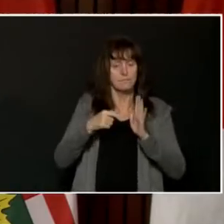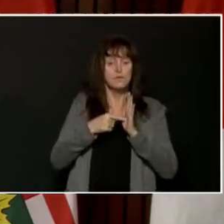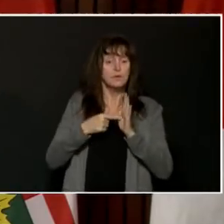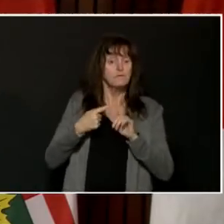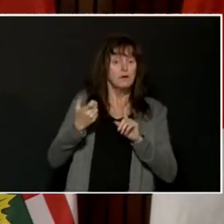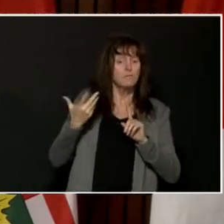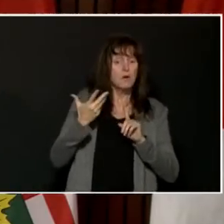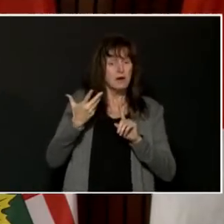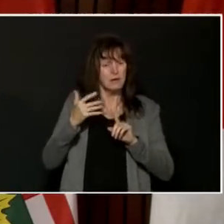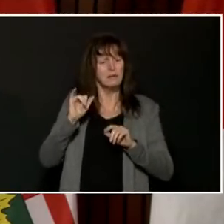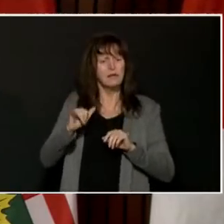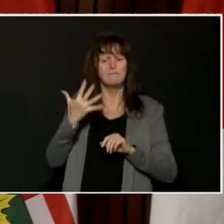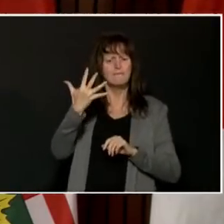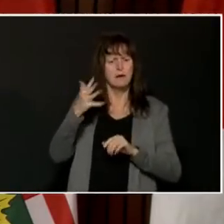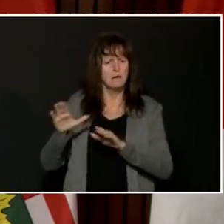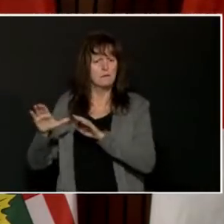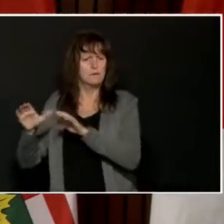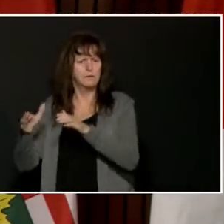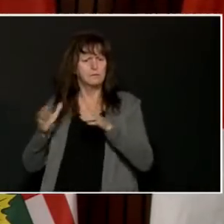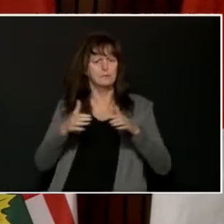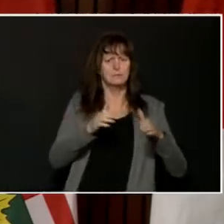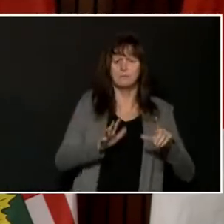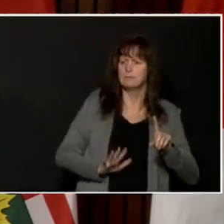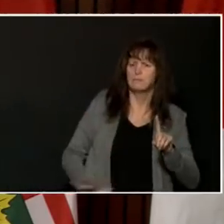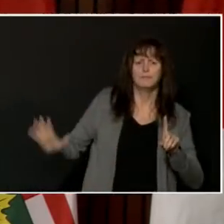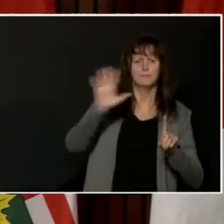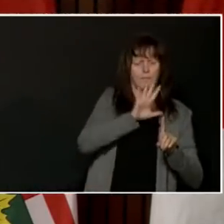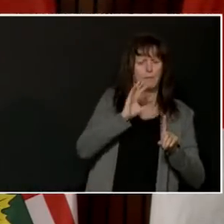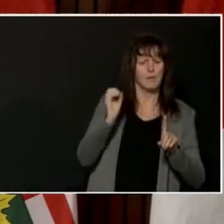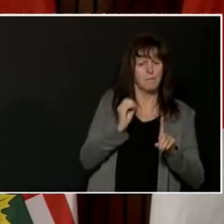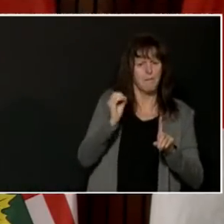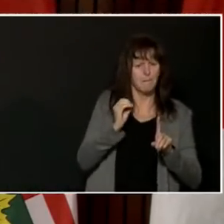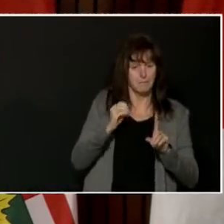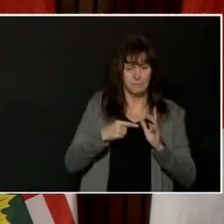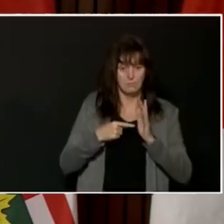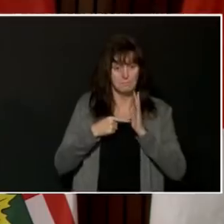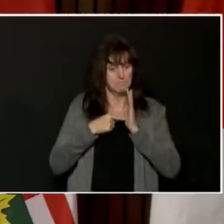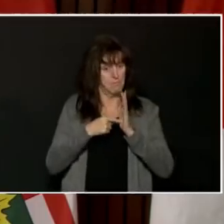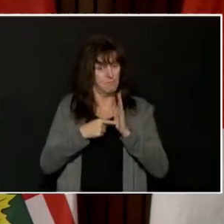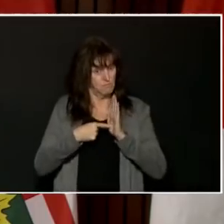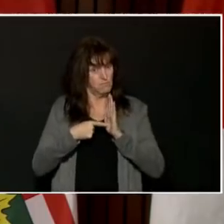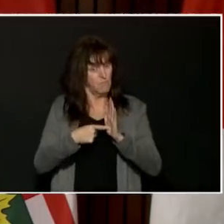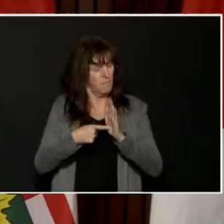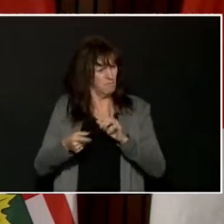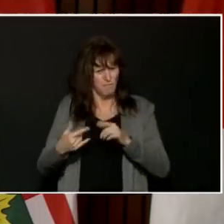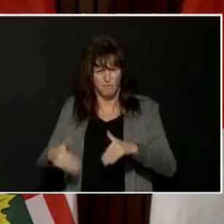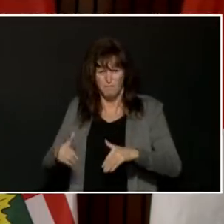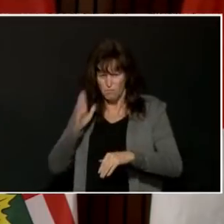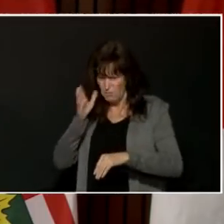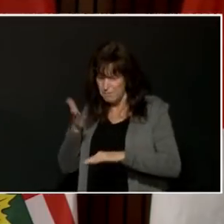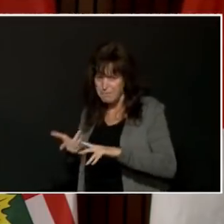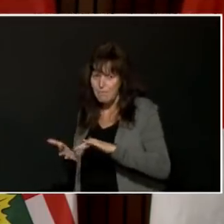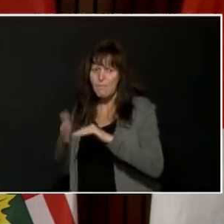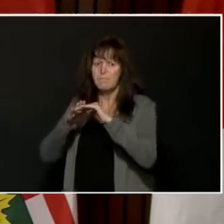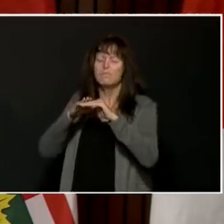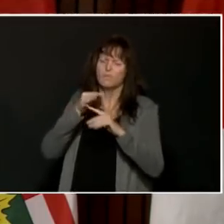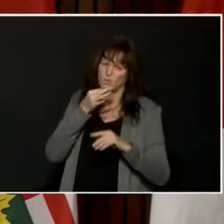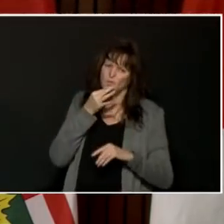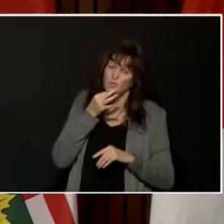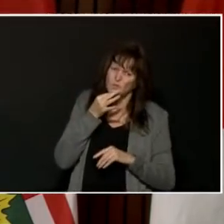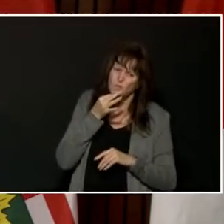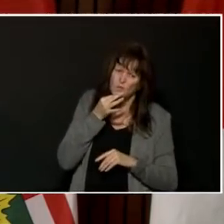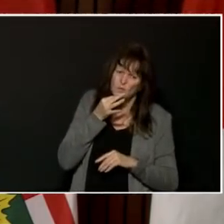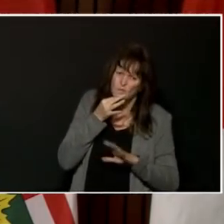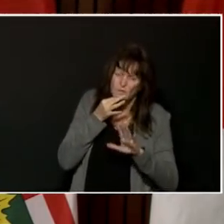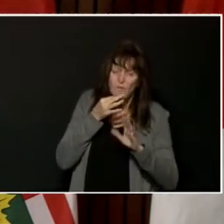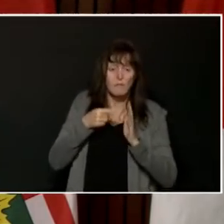that cases will likely dramatically increase very soon. We, like other strong modeling teams from around the world, believe